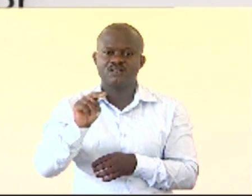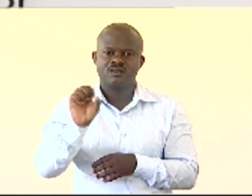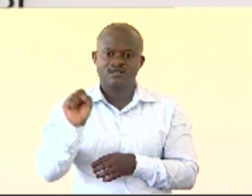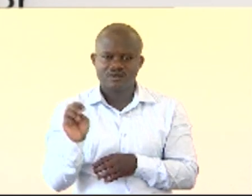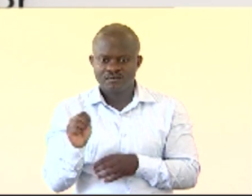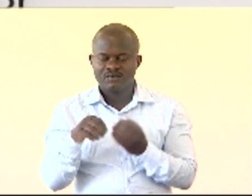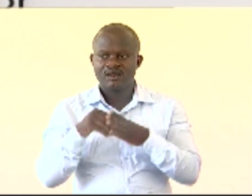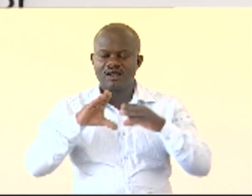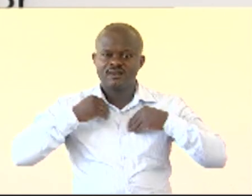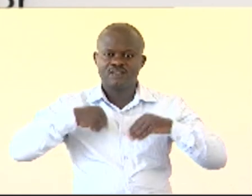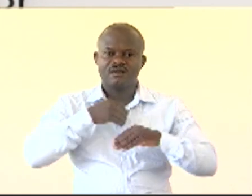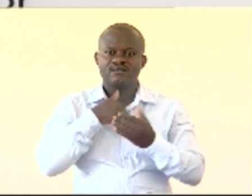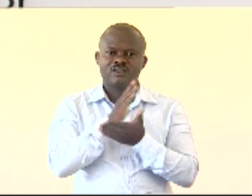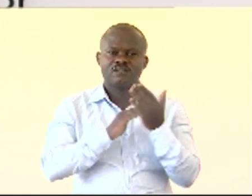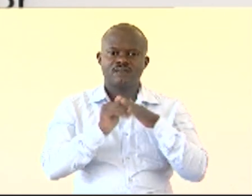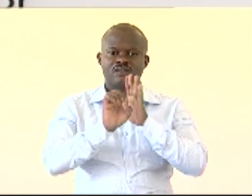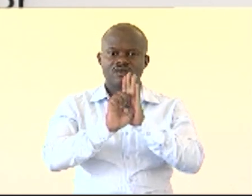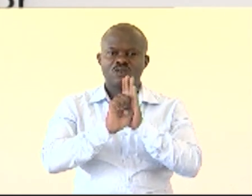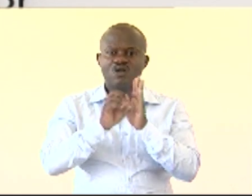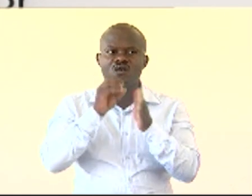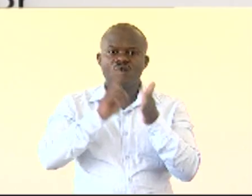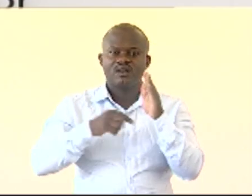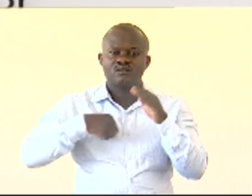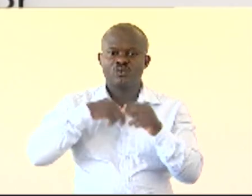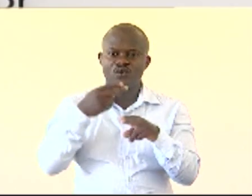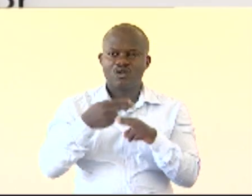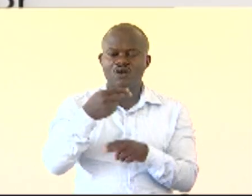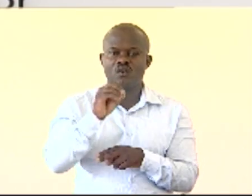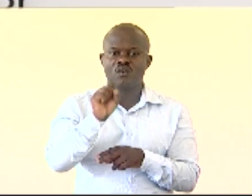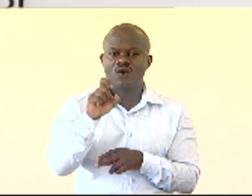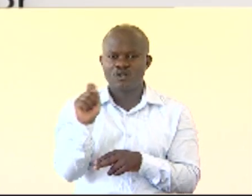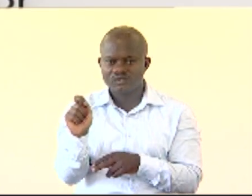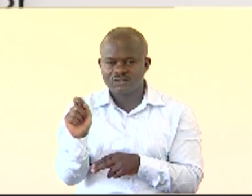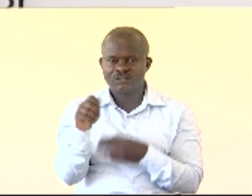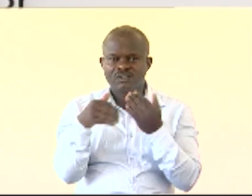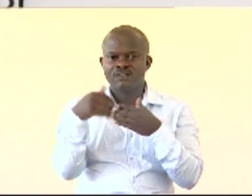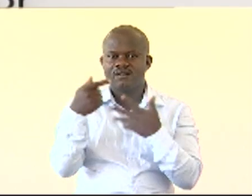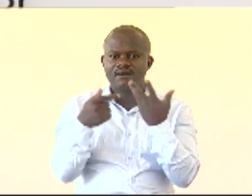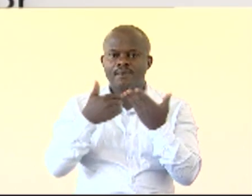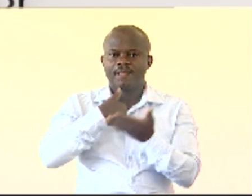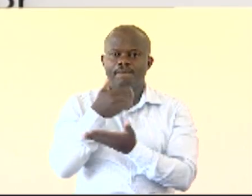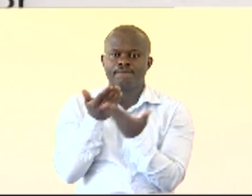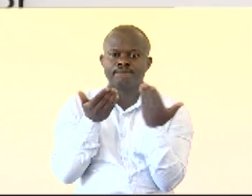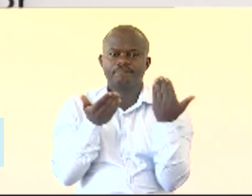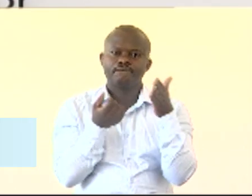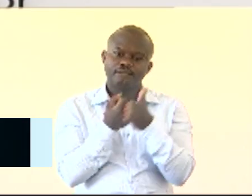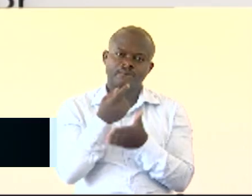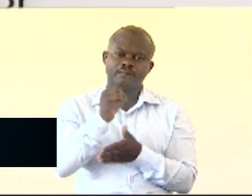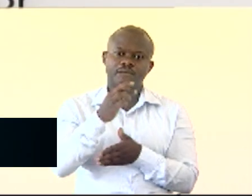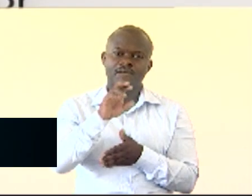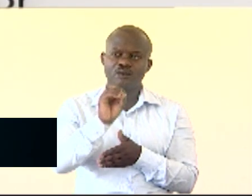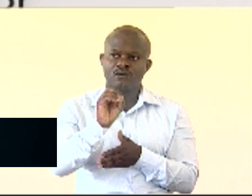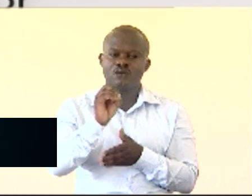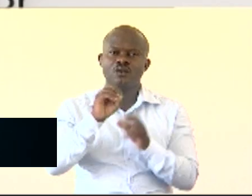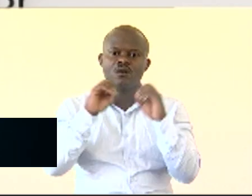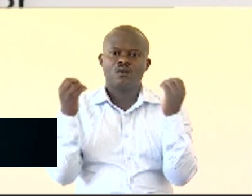Let's have some example of the diseases of what we call hosts. These organs that can harbor disease-causing microorganisms.